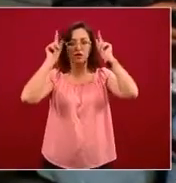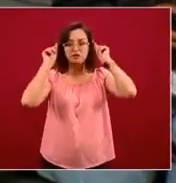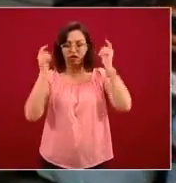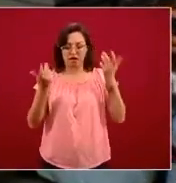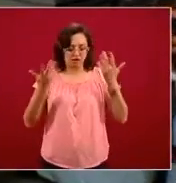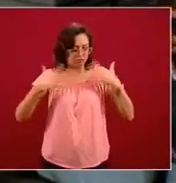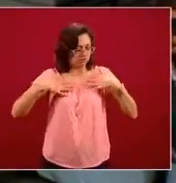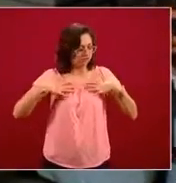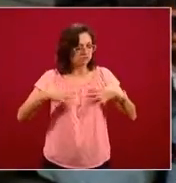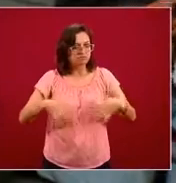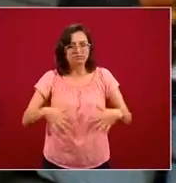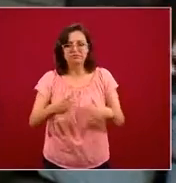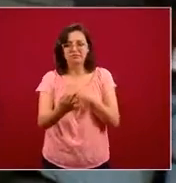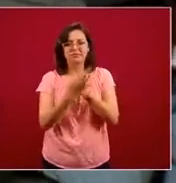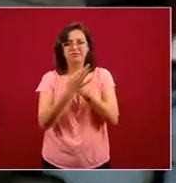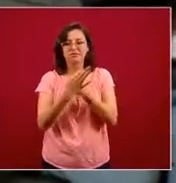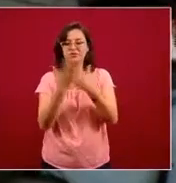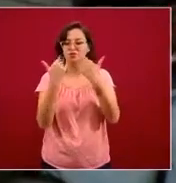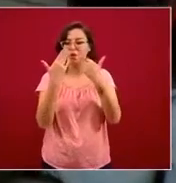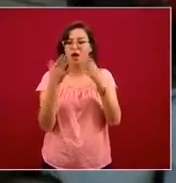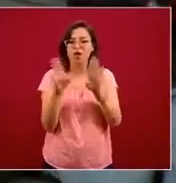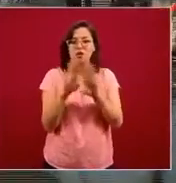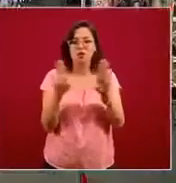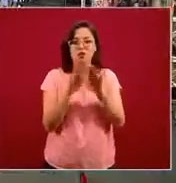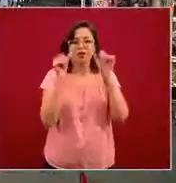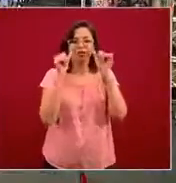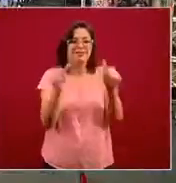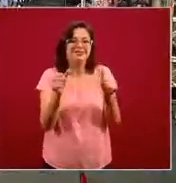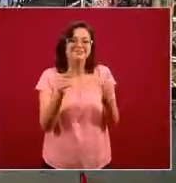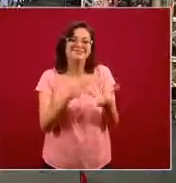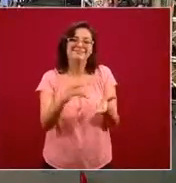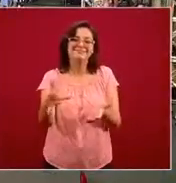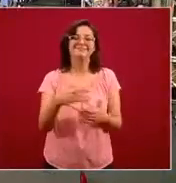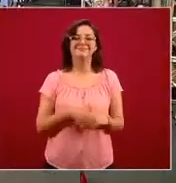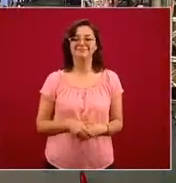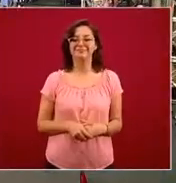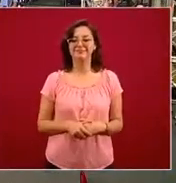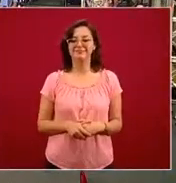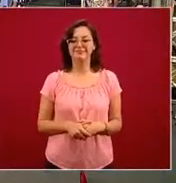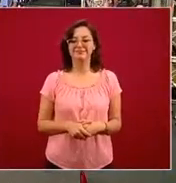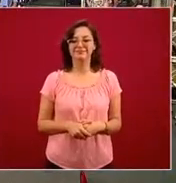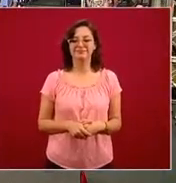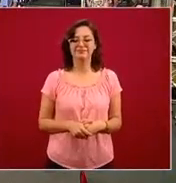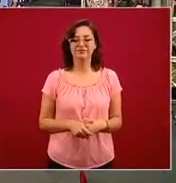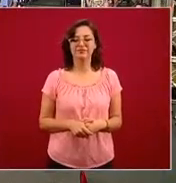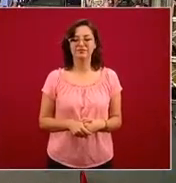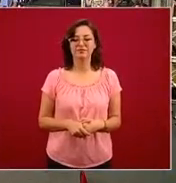nurses don't have their personal protective equipment, what are they going to do? What are they going to do? Thank you.